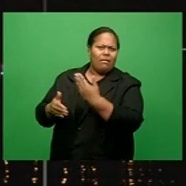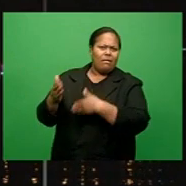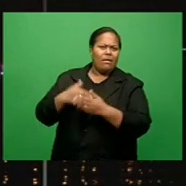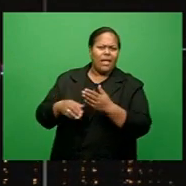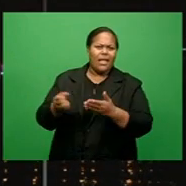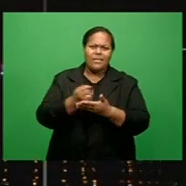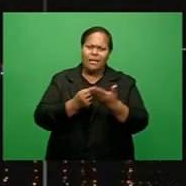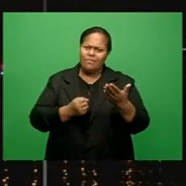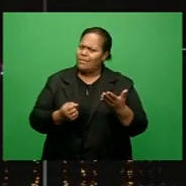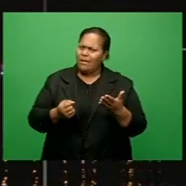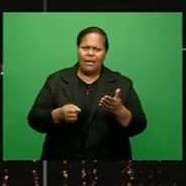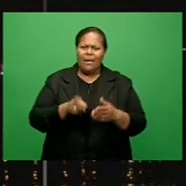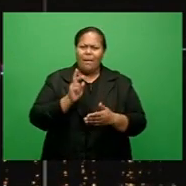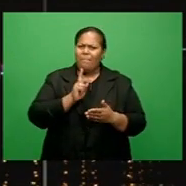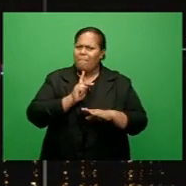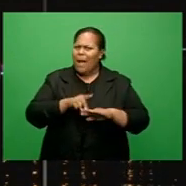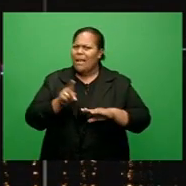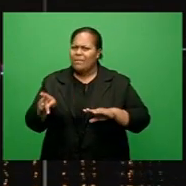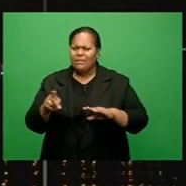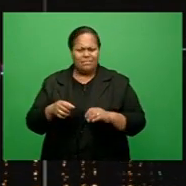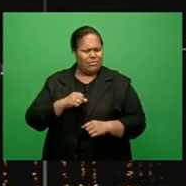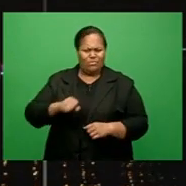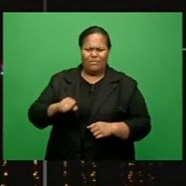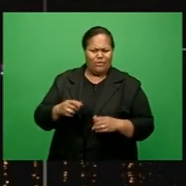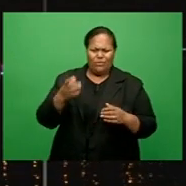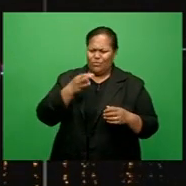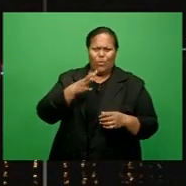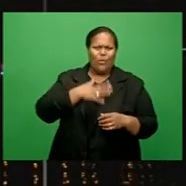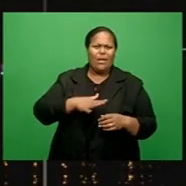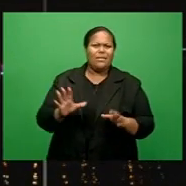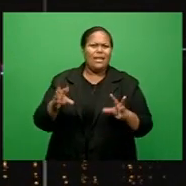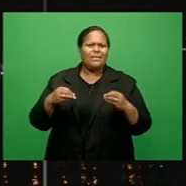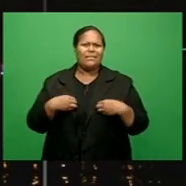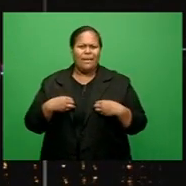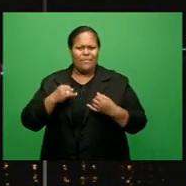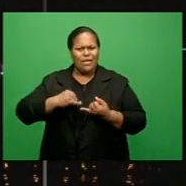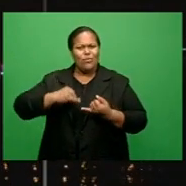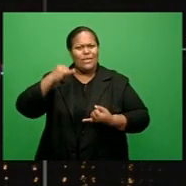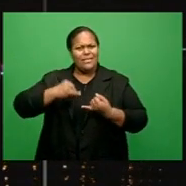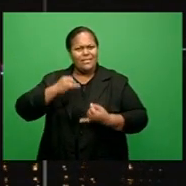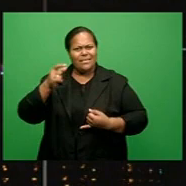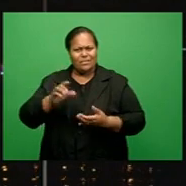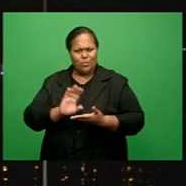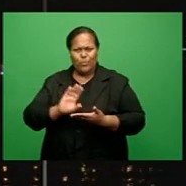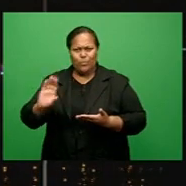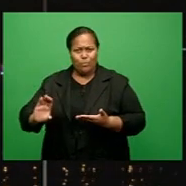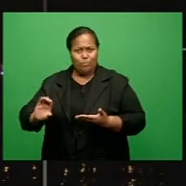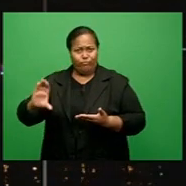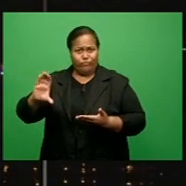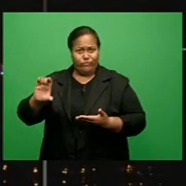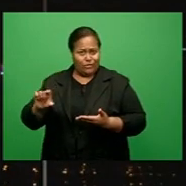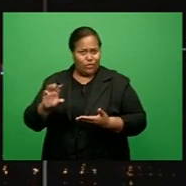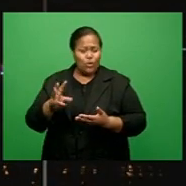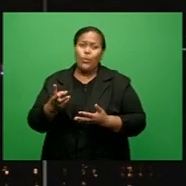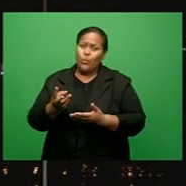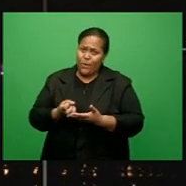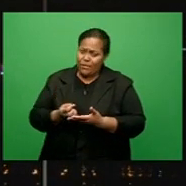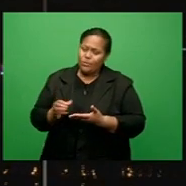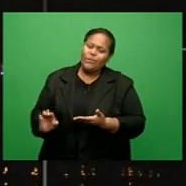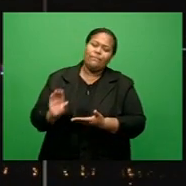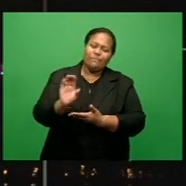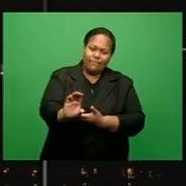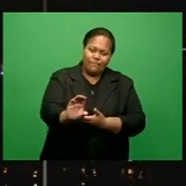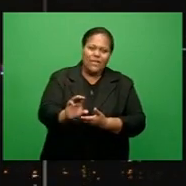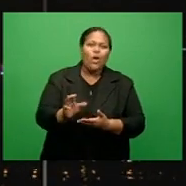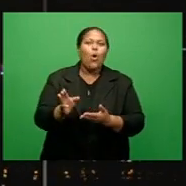parliamentarians refused to accept increases in parliamentary allowances, and this was given to the NFP Relief and Welfare Fund. Prasad